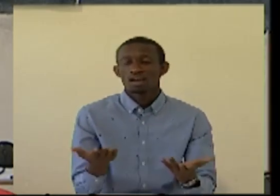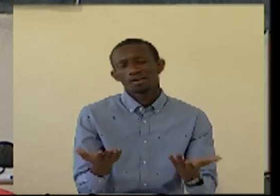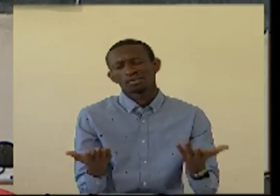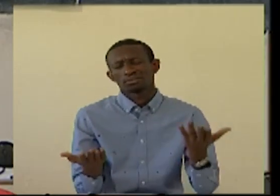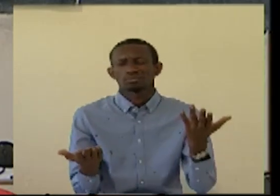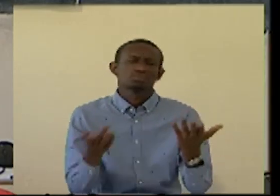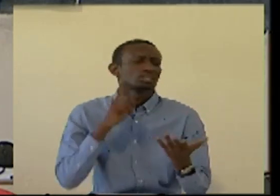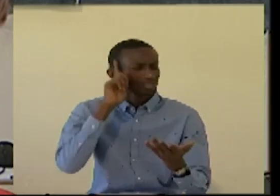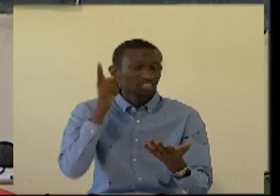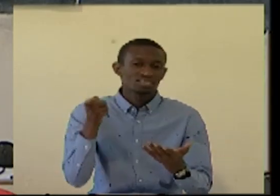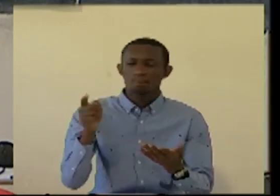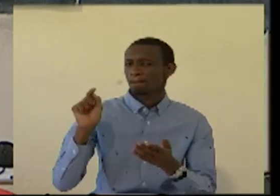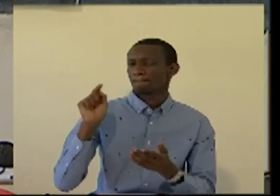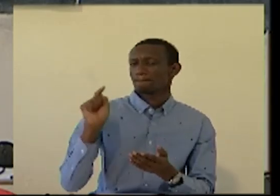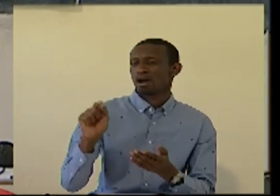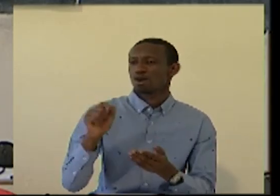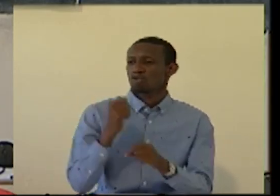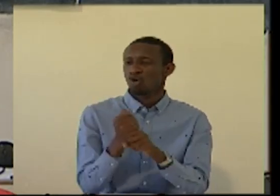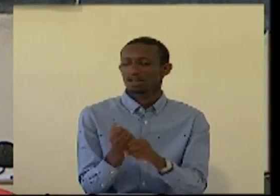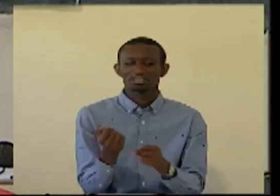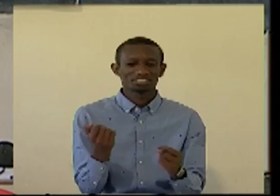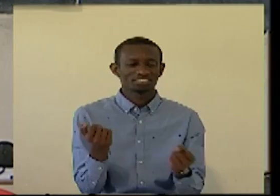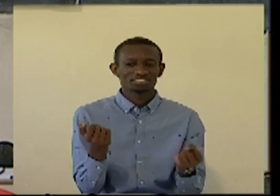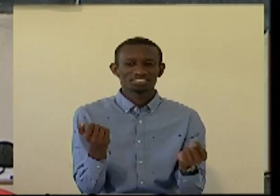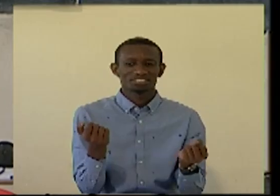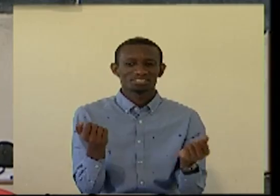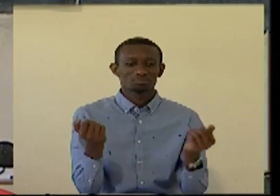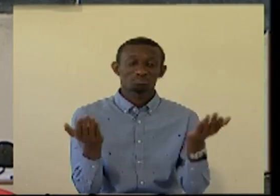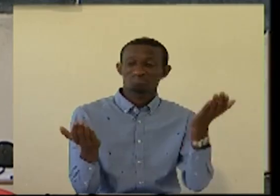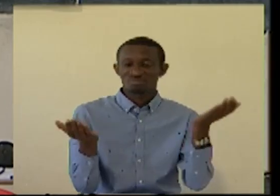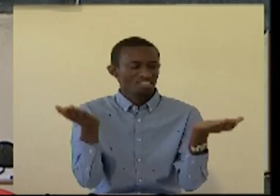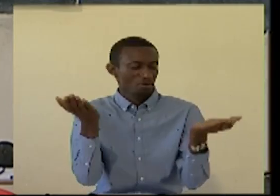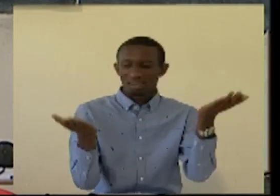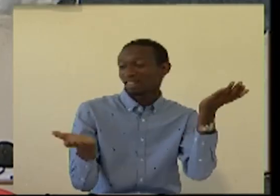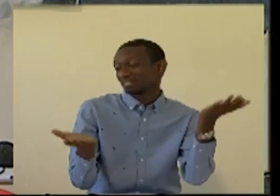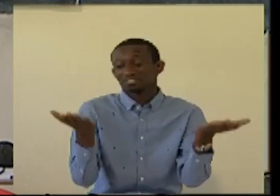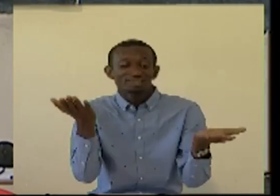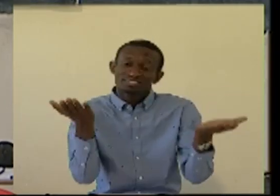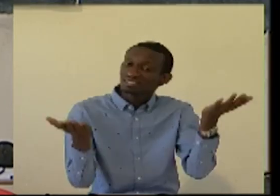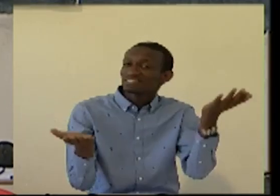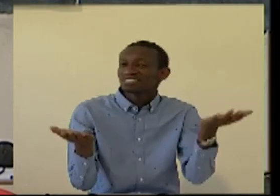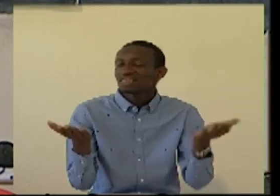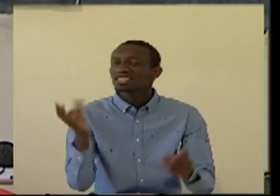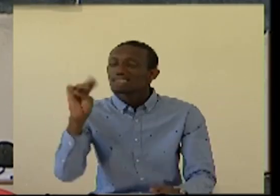considered as a point of comparison when determining the masses of other